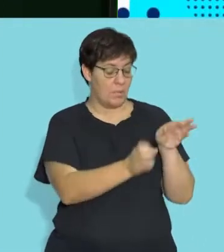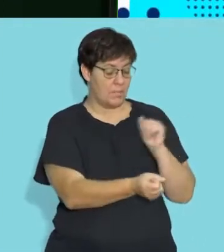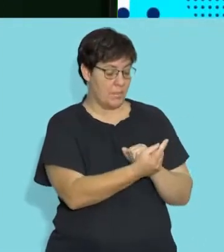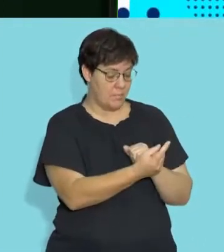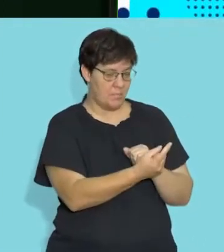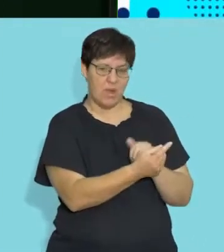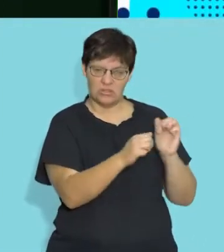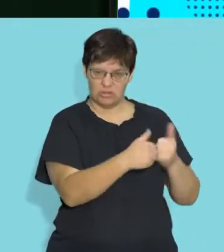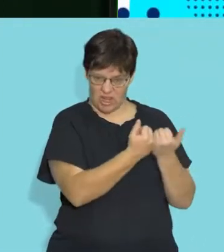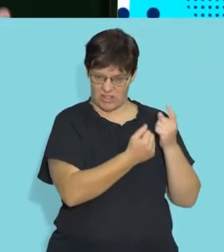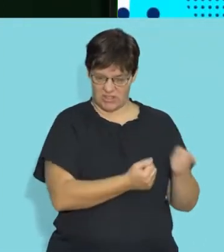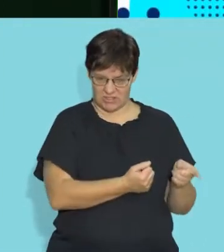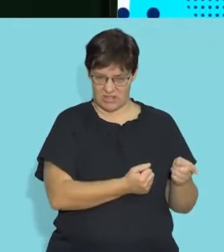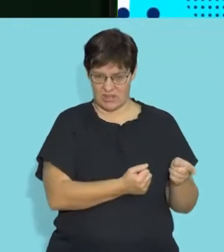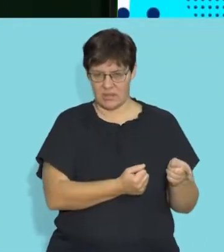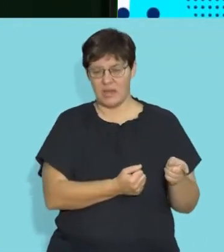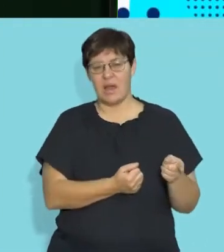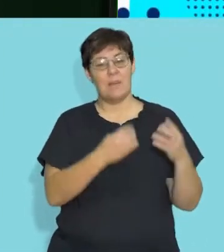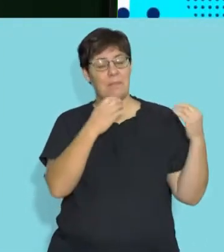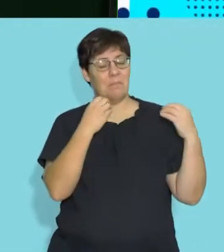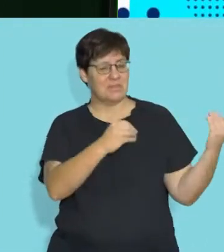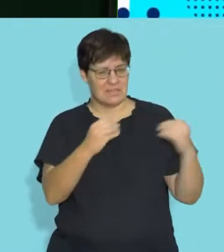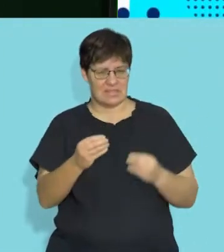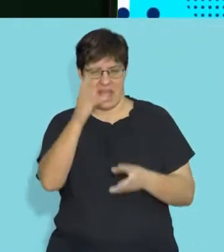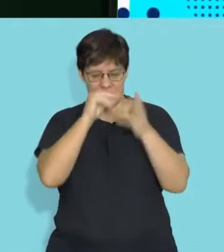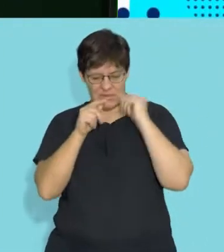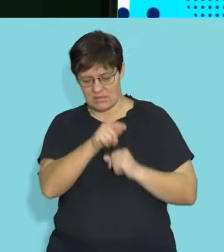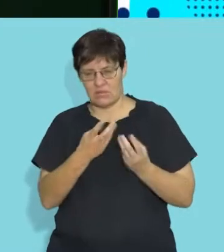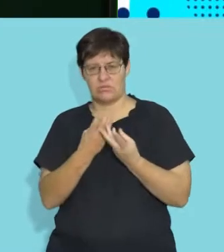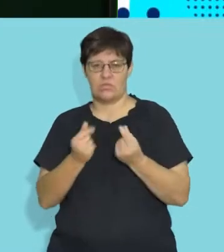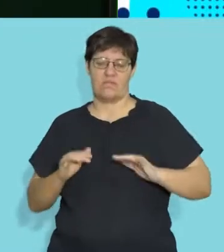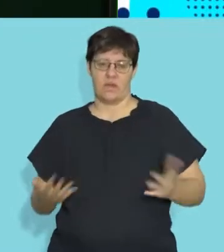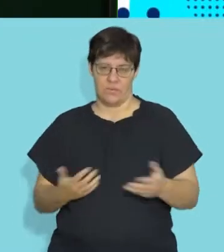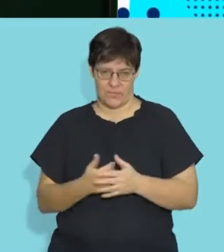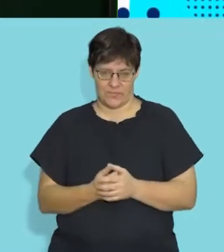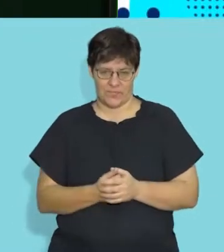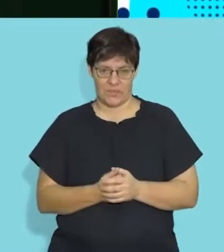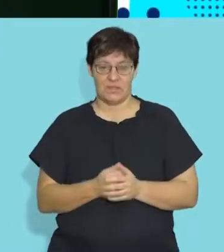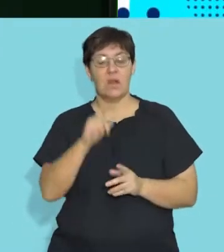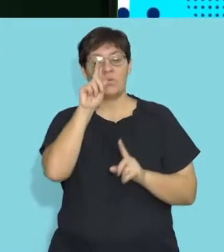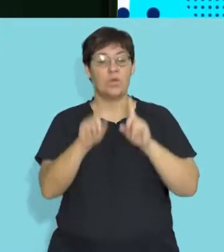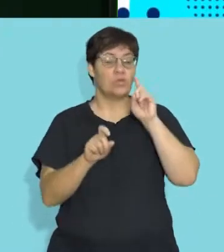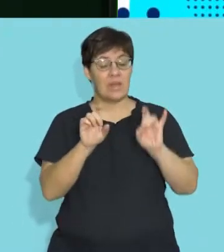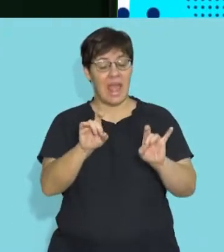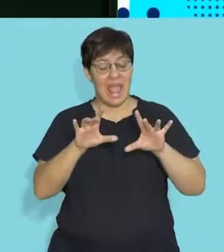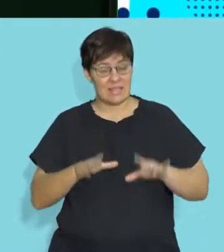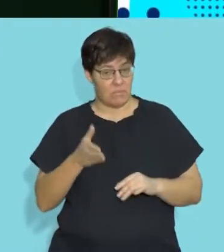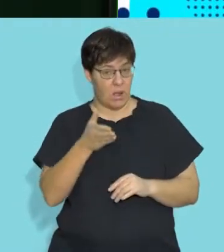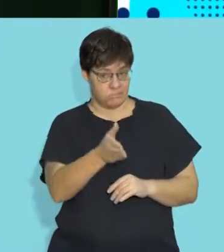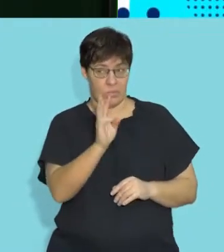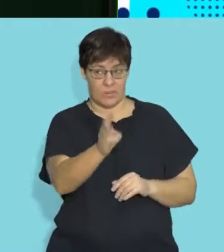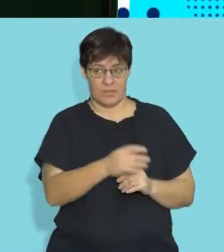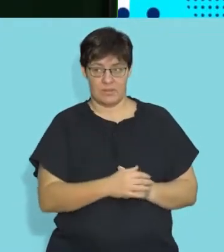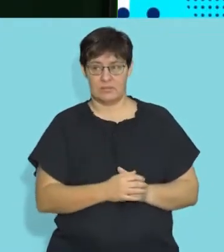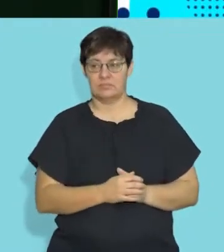or challenges that businesses may experience. Expect this type of questions in the exams as well.